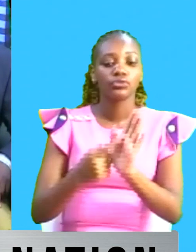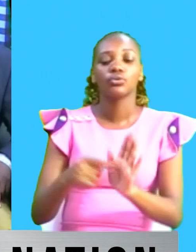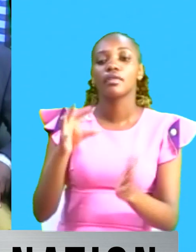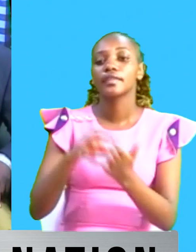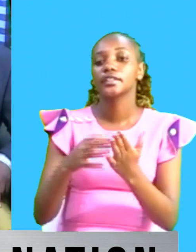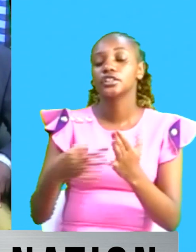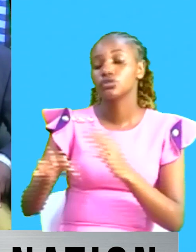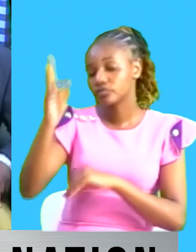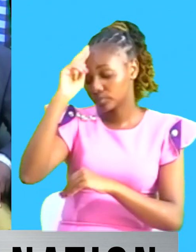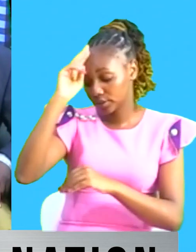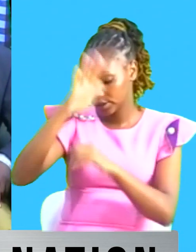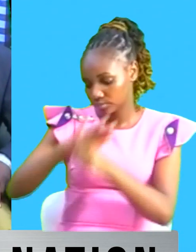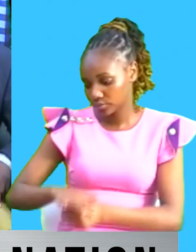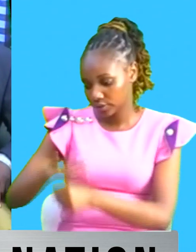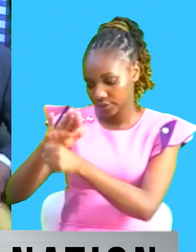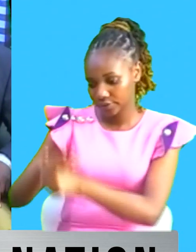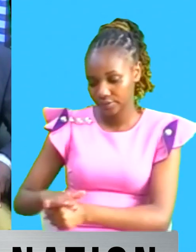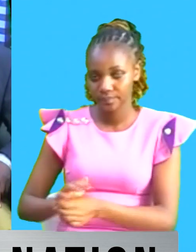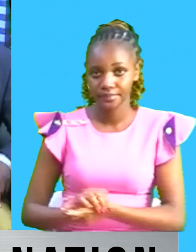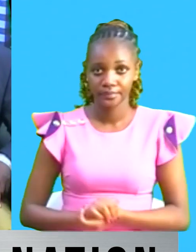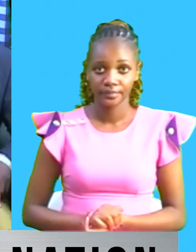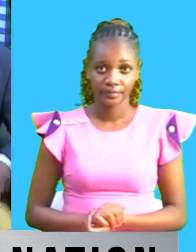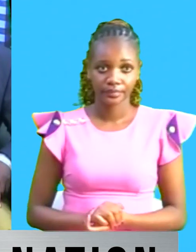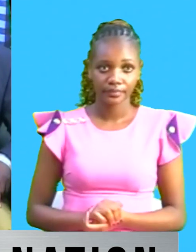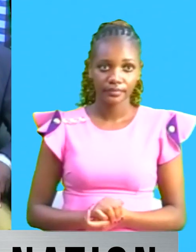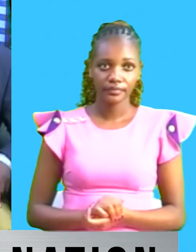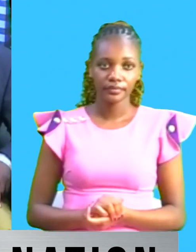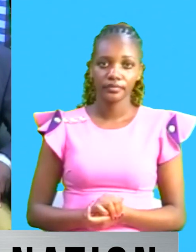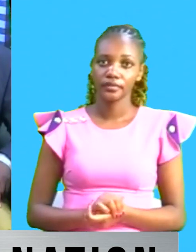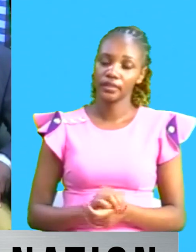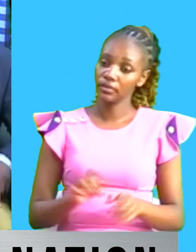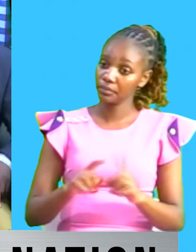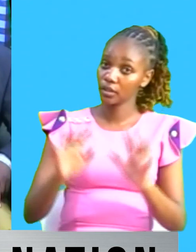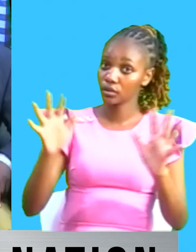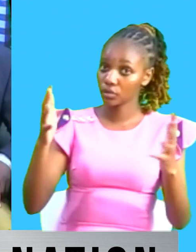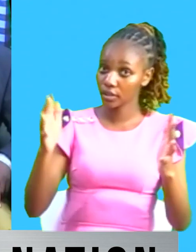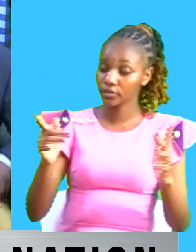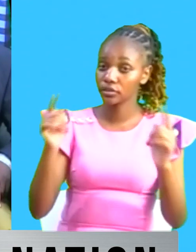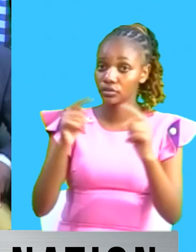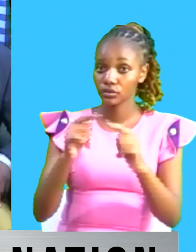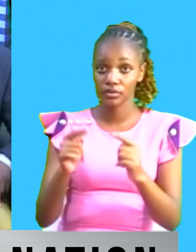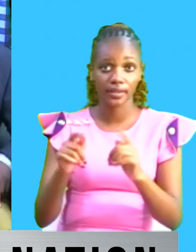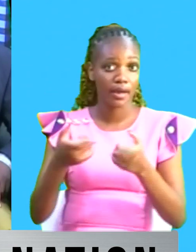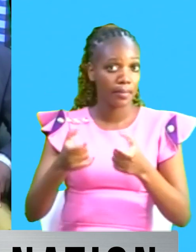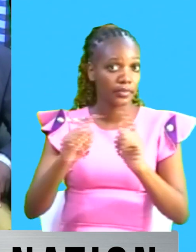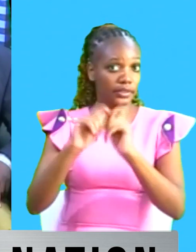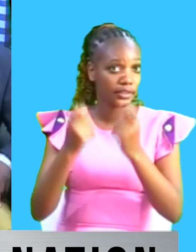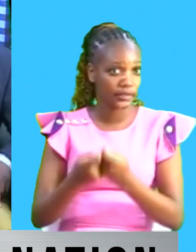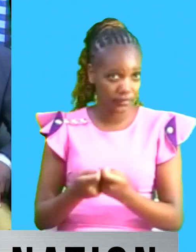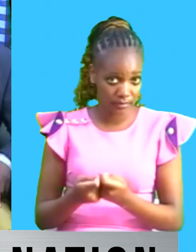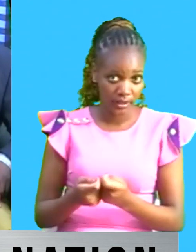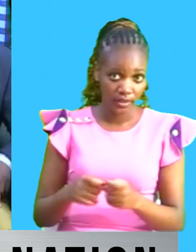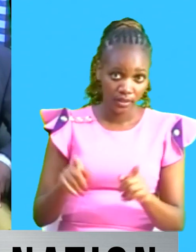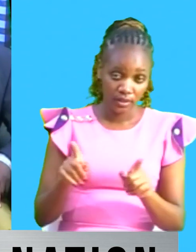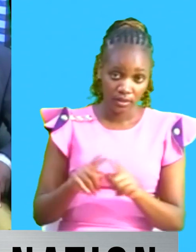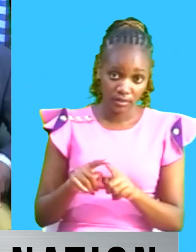of police brutality. And then Congole to you people in the civil rights movement. I saw KNHCR